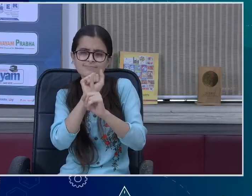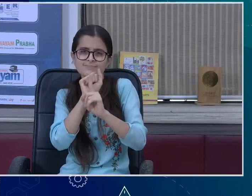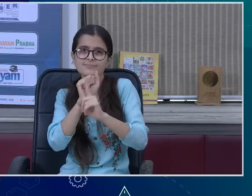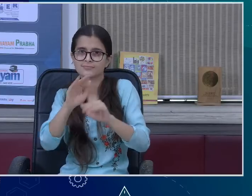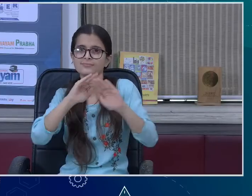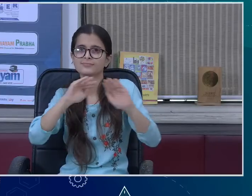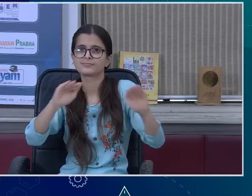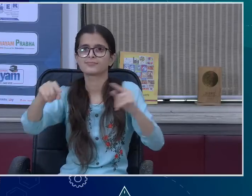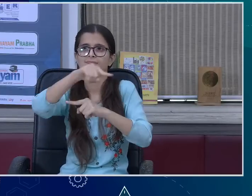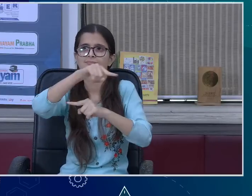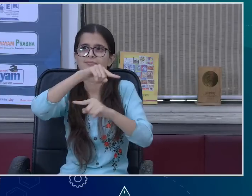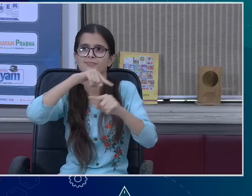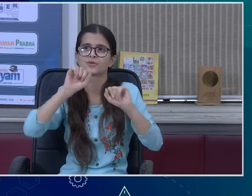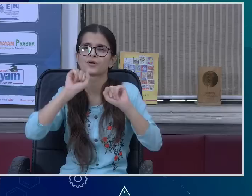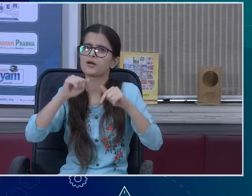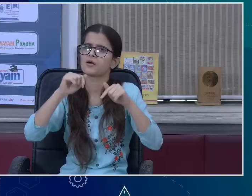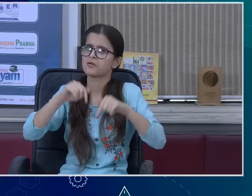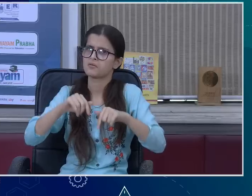PLP, they call it as